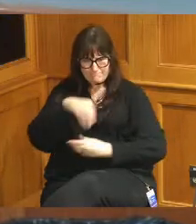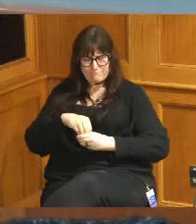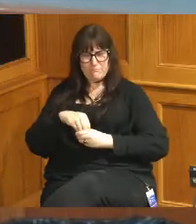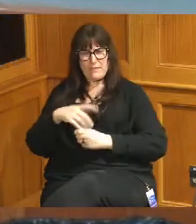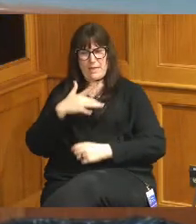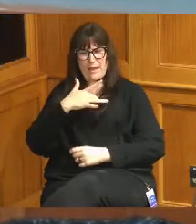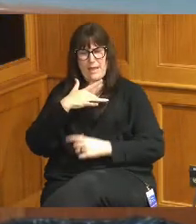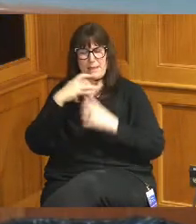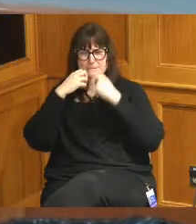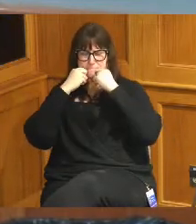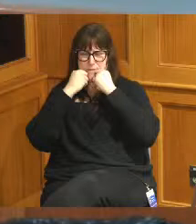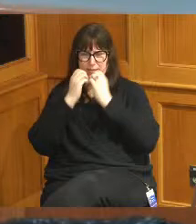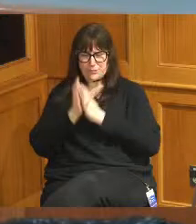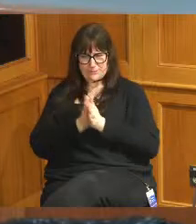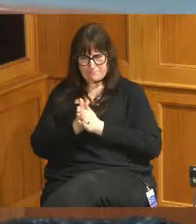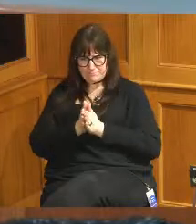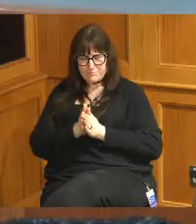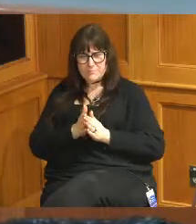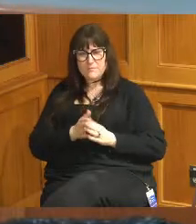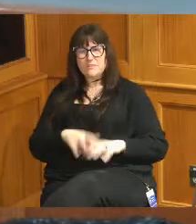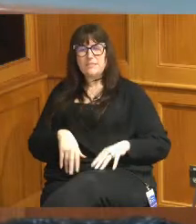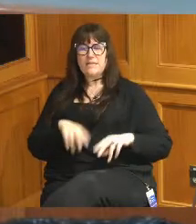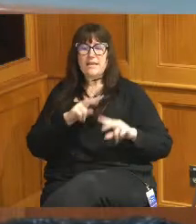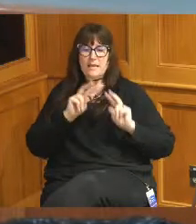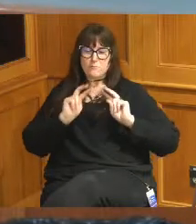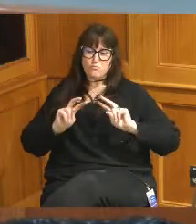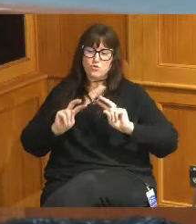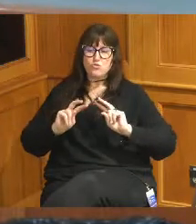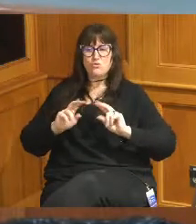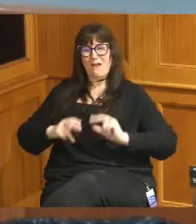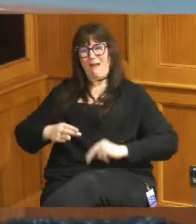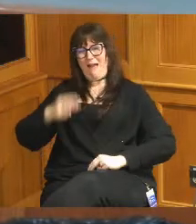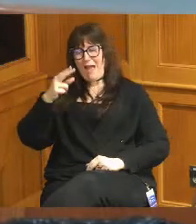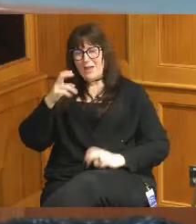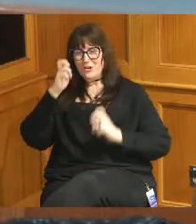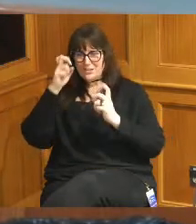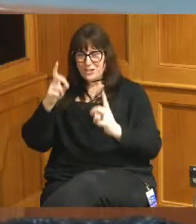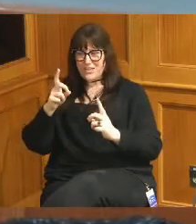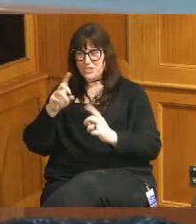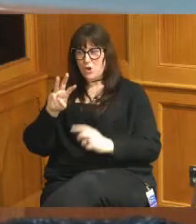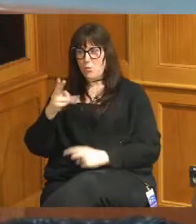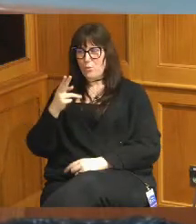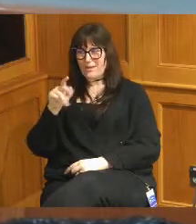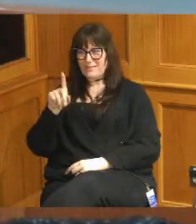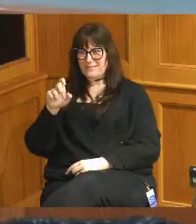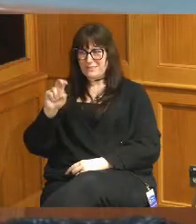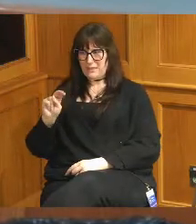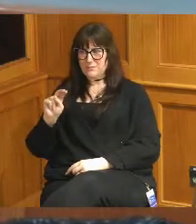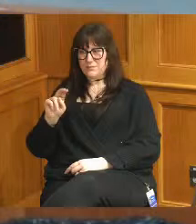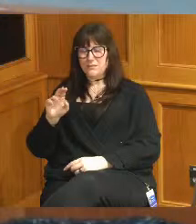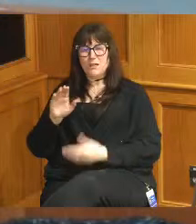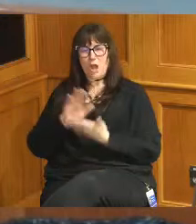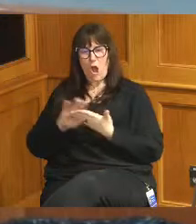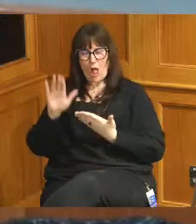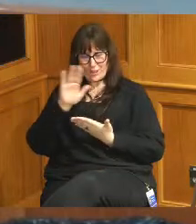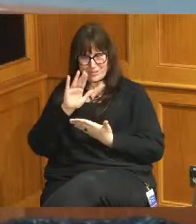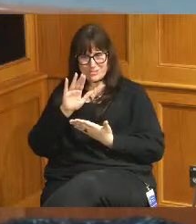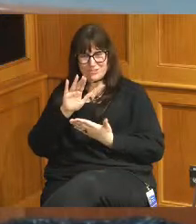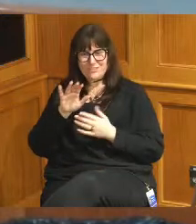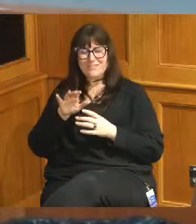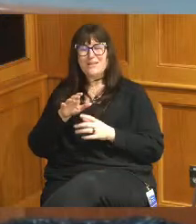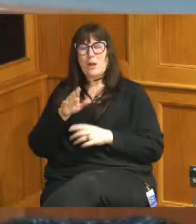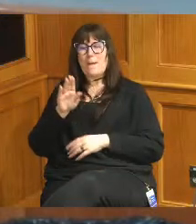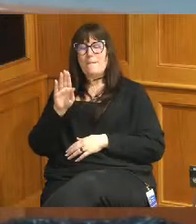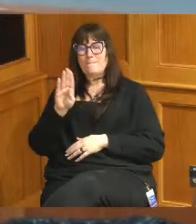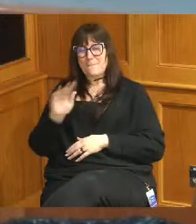compassion. Dr. Walker pursued higher education at Wheaton College, earning a Bachelor's of Science in